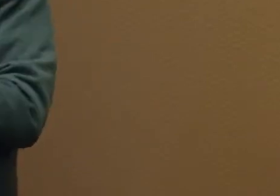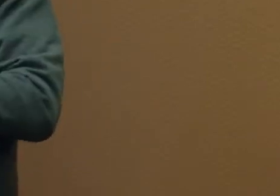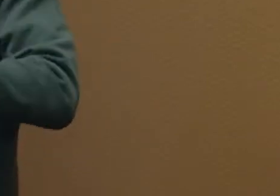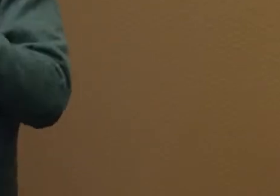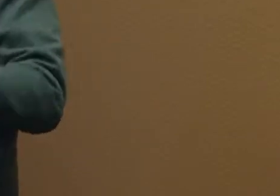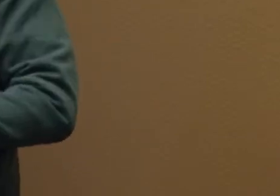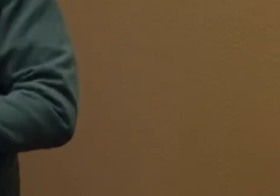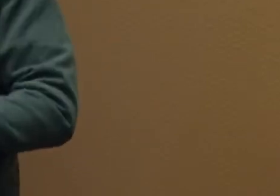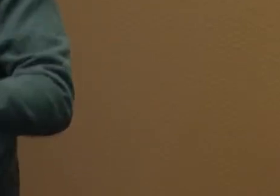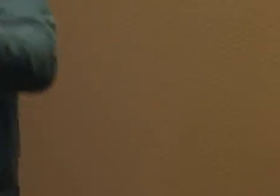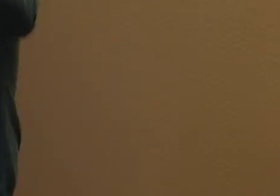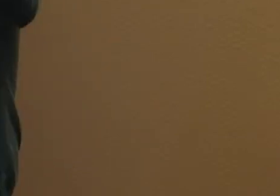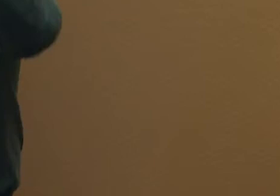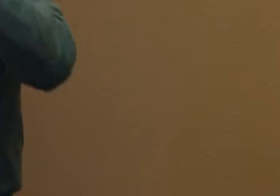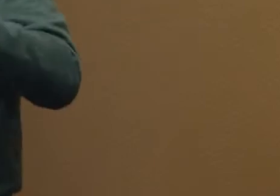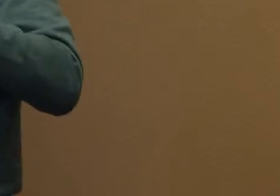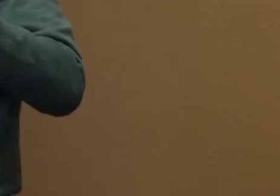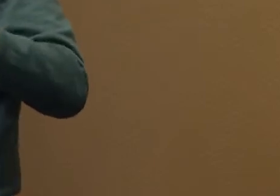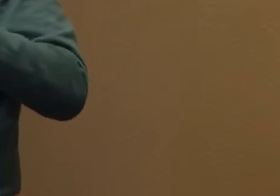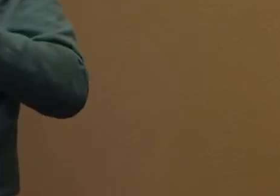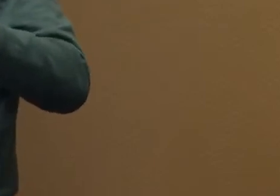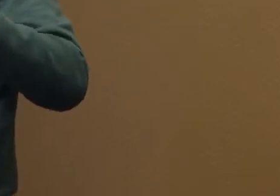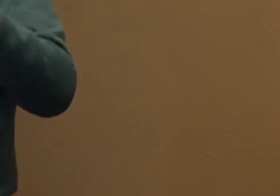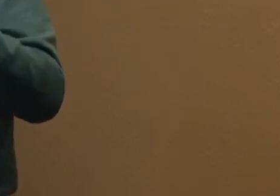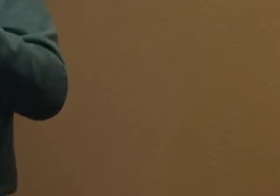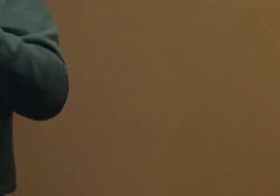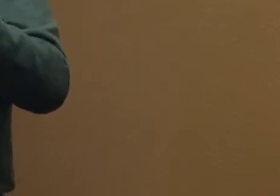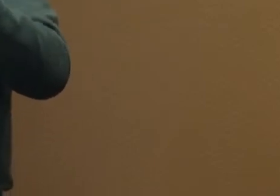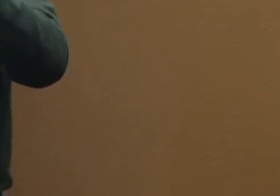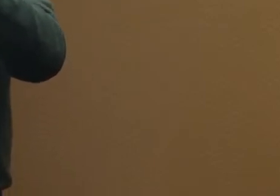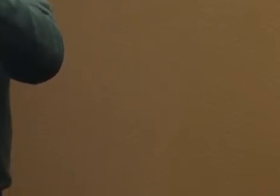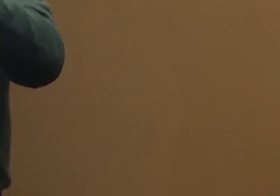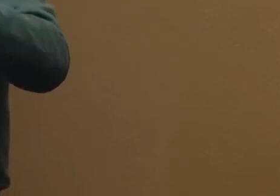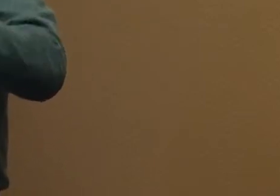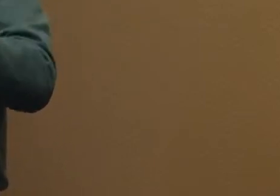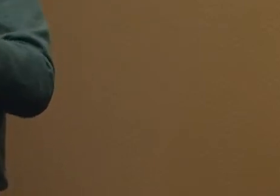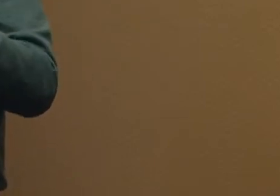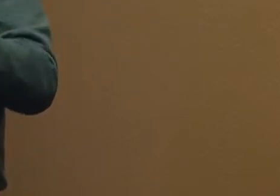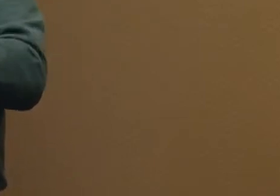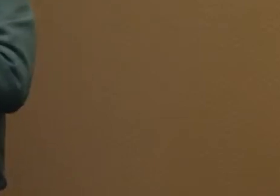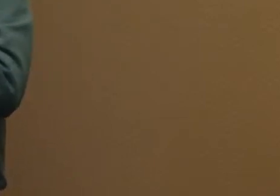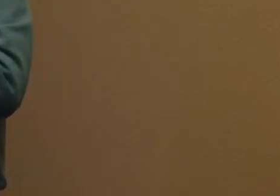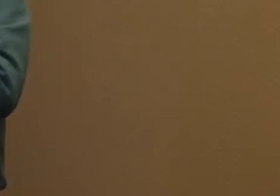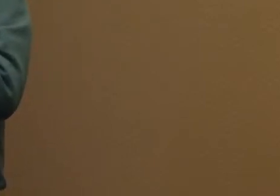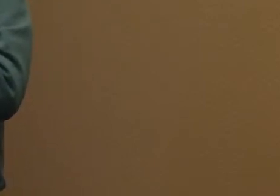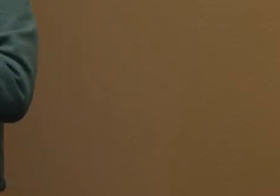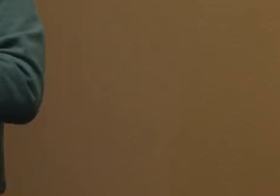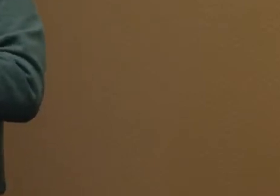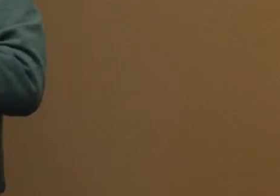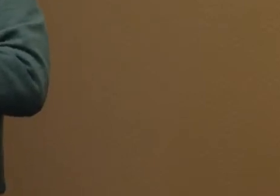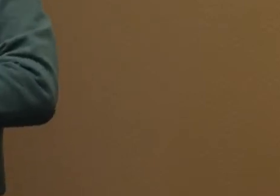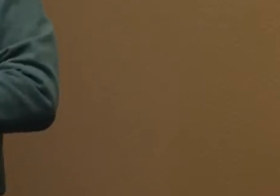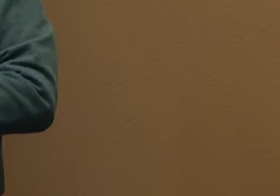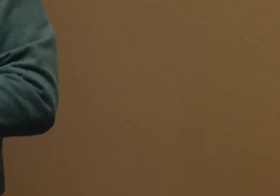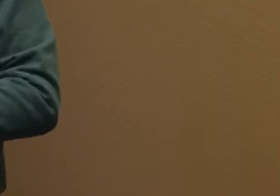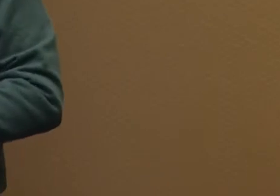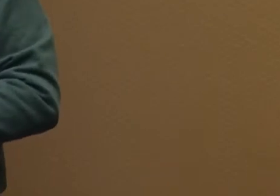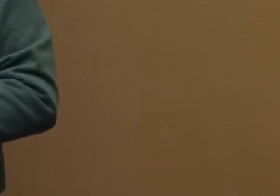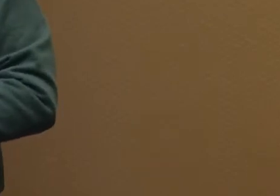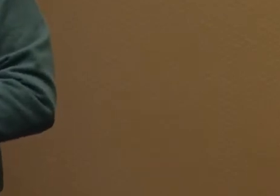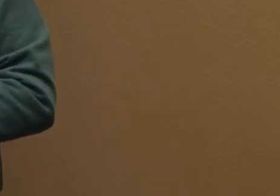needs to, we've made his job a little bit more complicated today with the switch up in the communication.